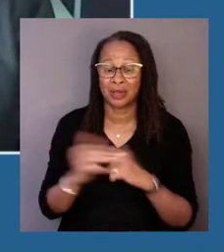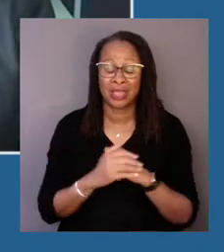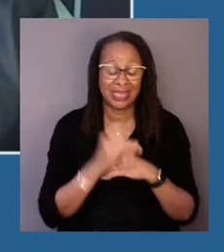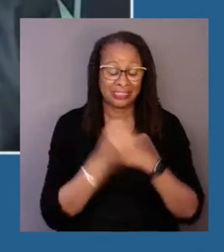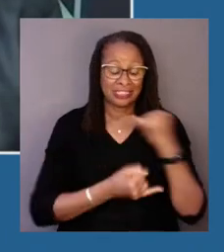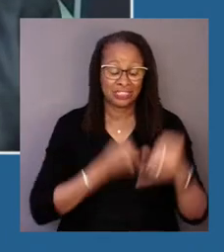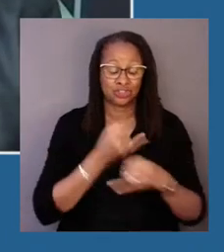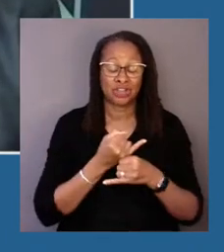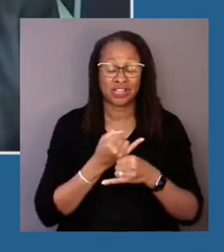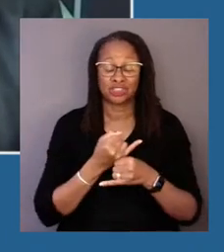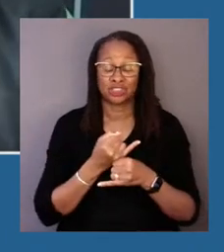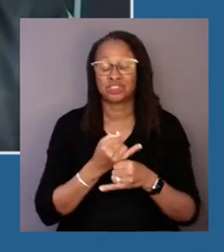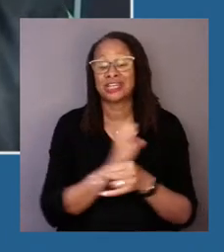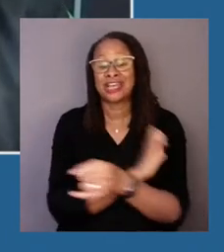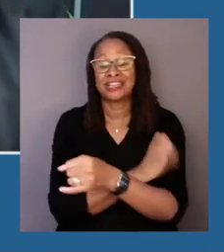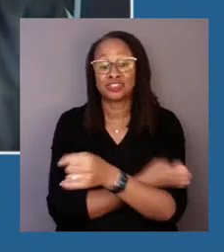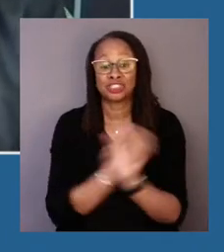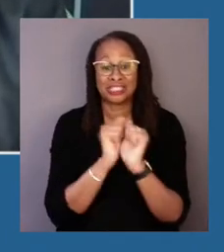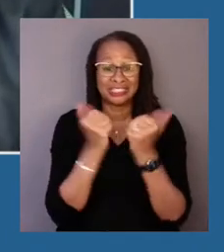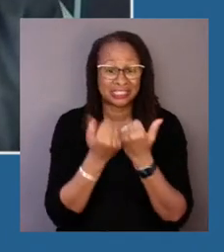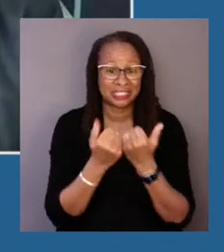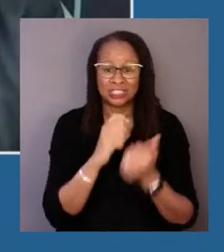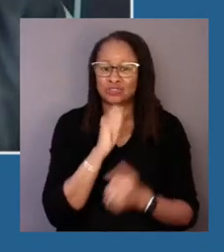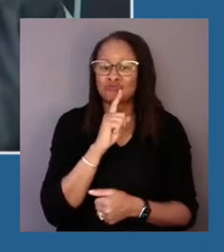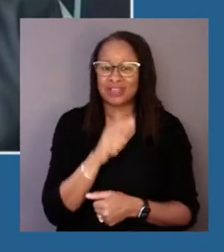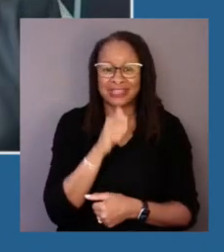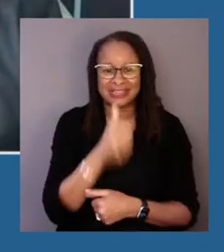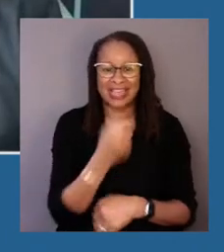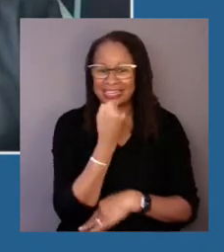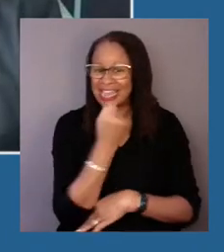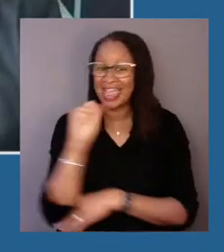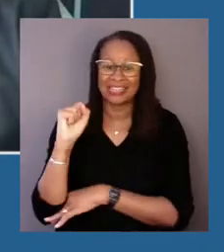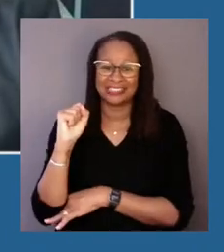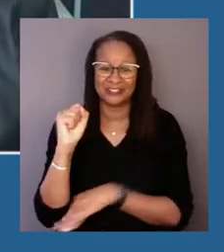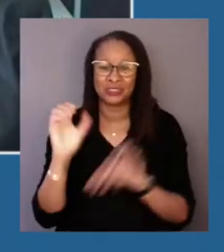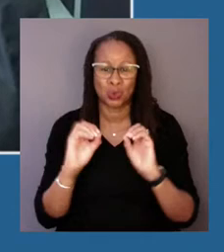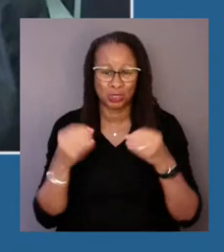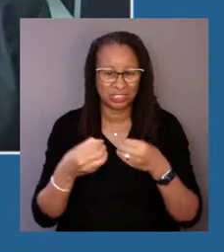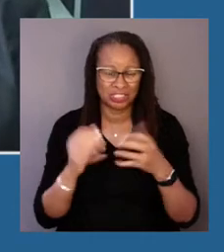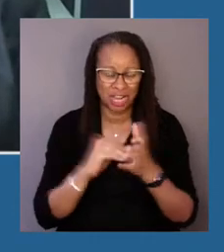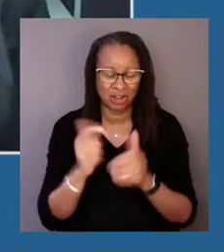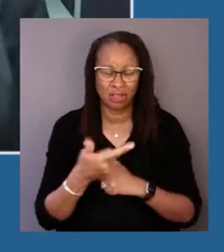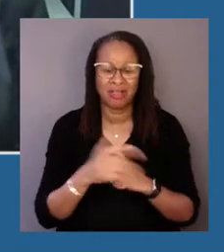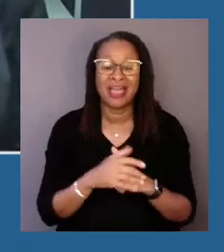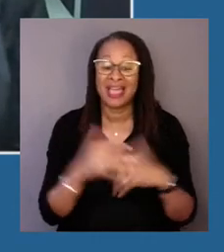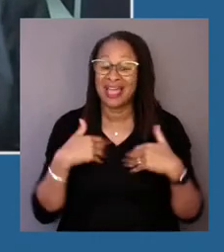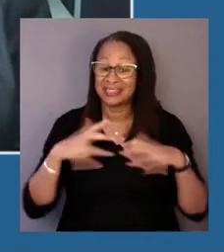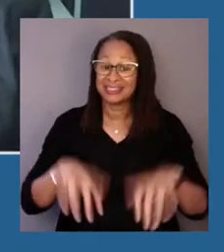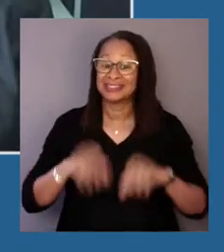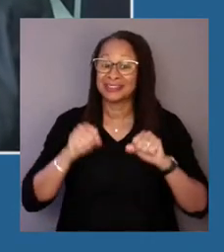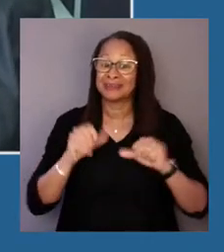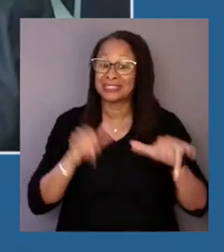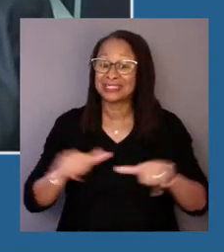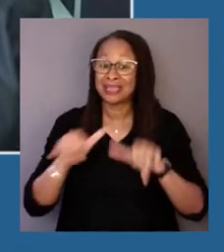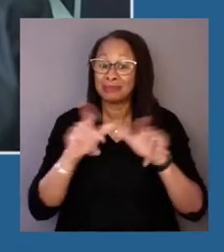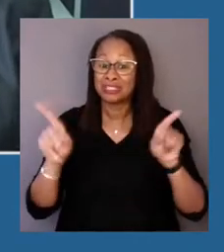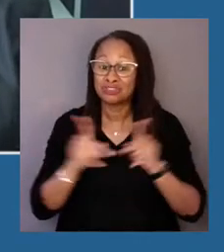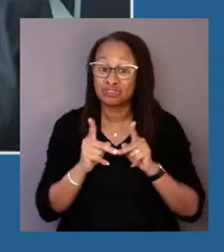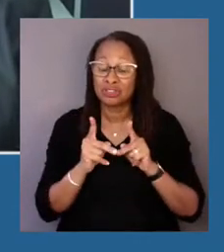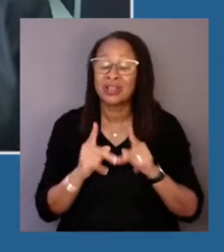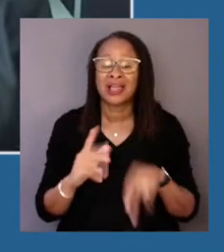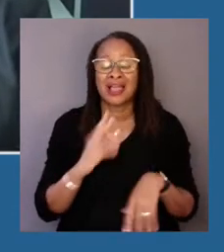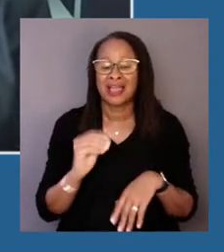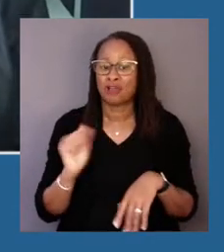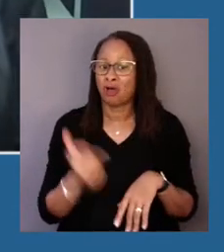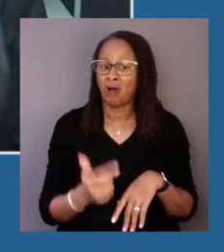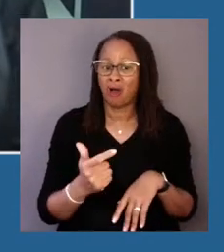is really not an activist organization in the slightest, has taken that position, and all experts